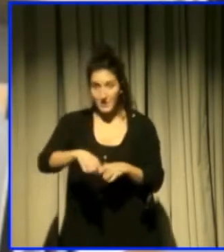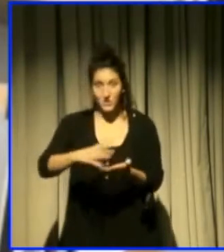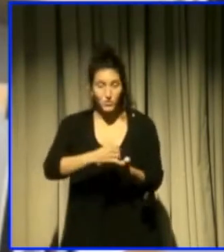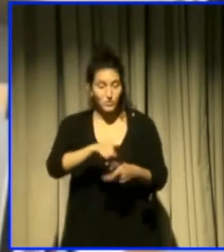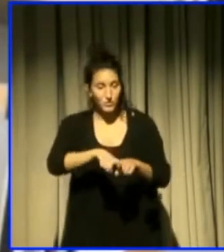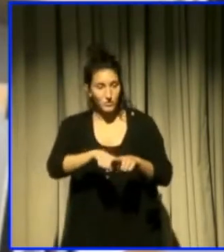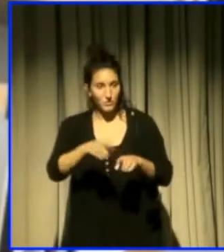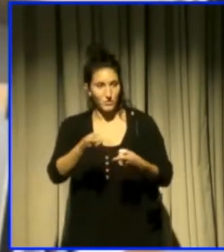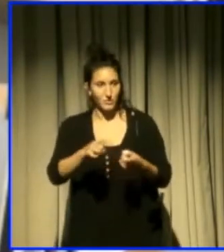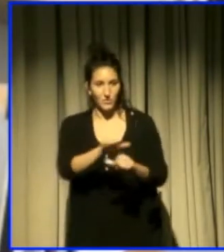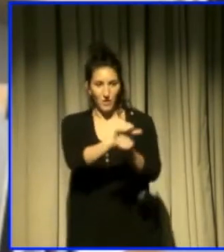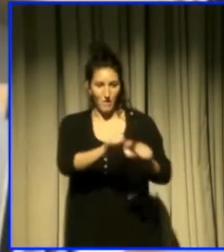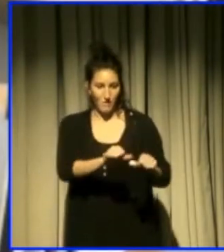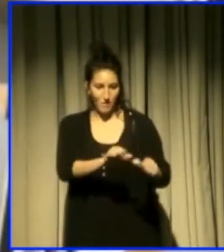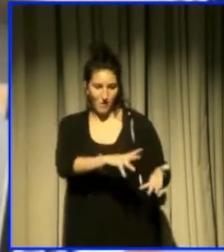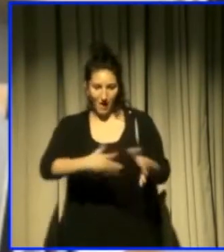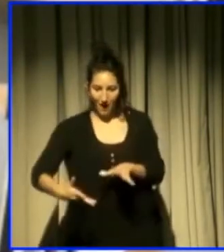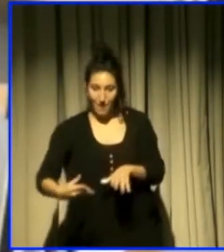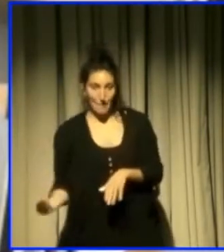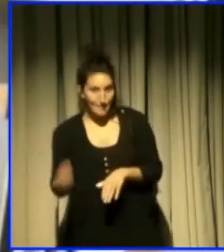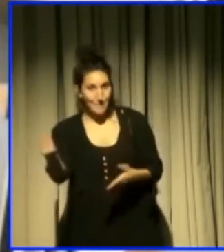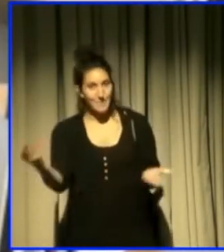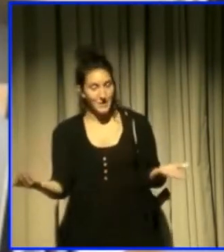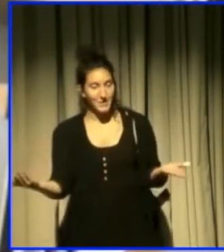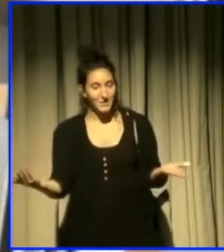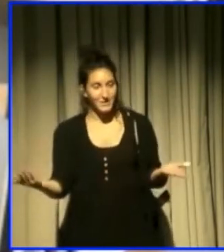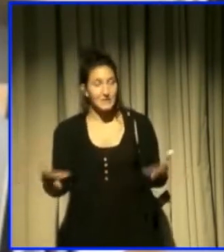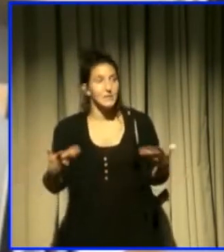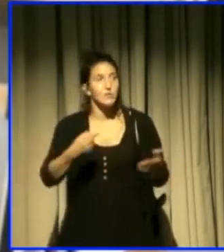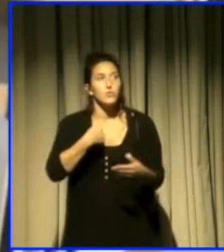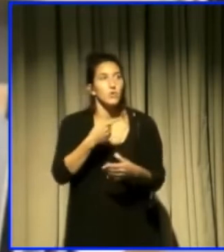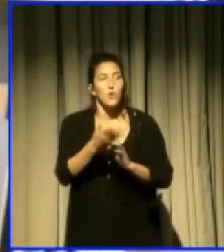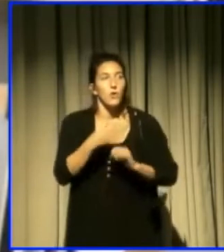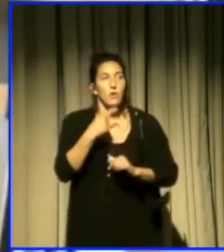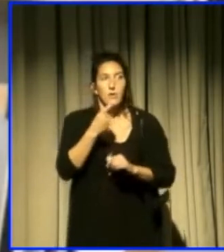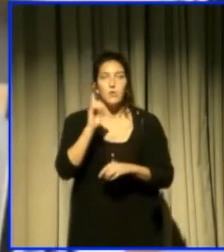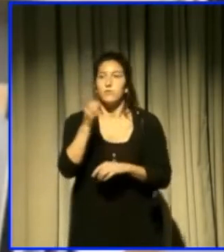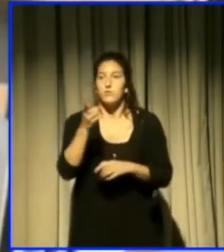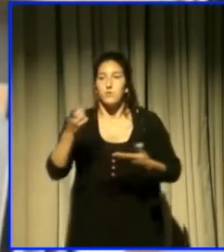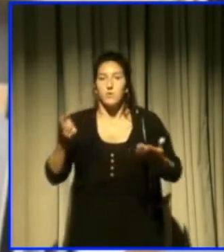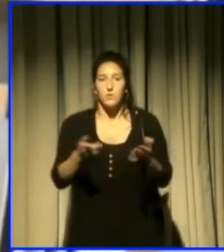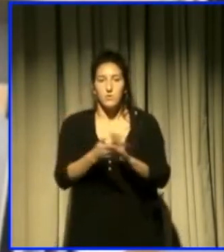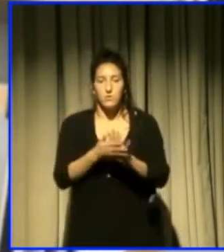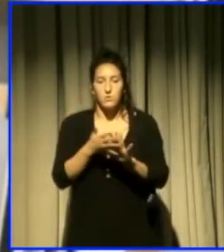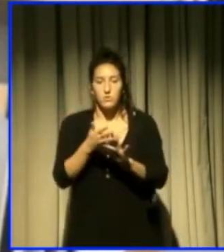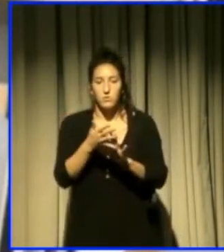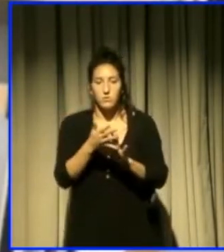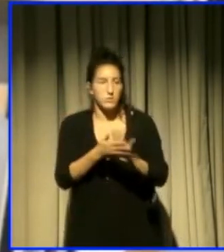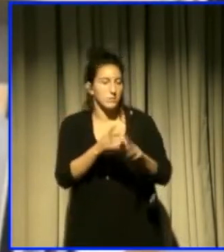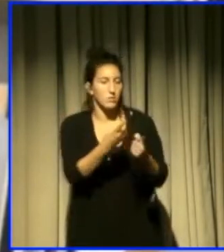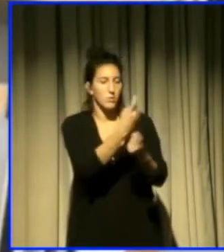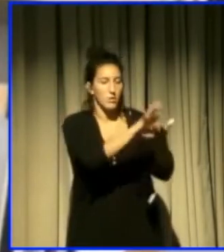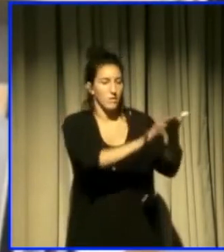way. So I'm not like a very much an advocate of just buying a yearly trend report. I'm very